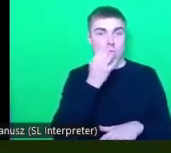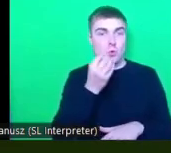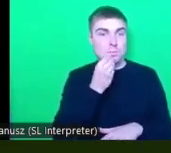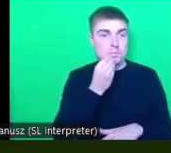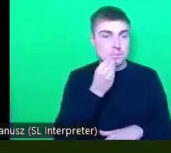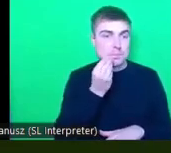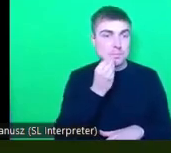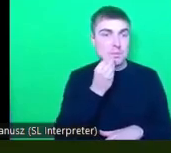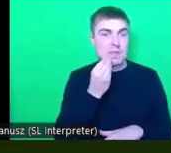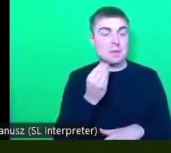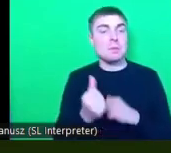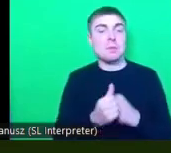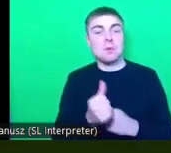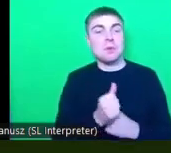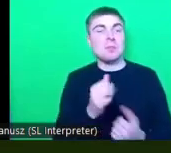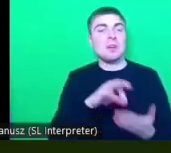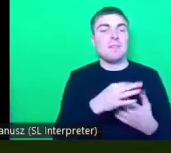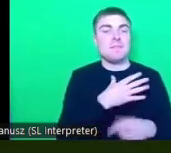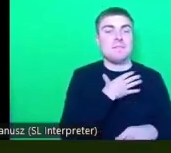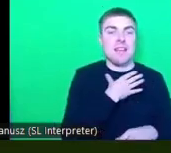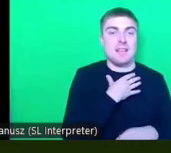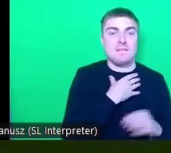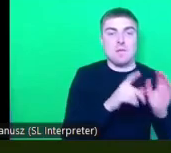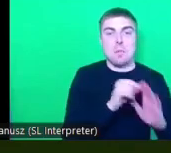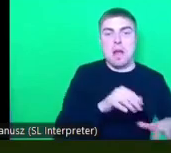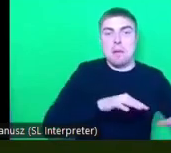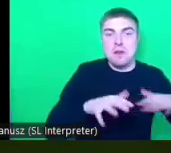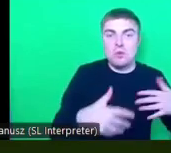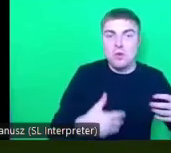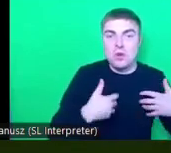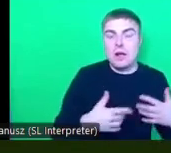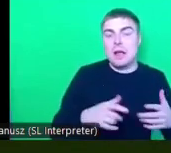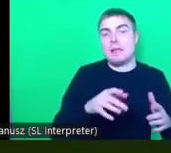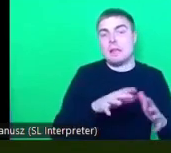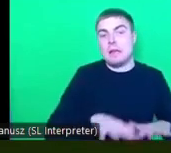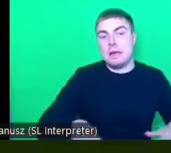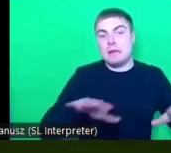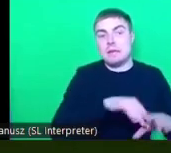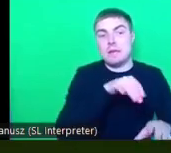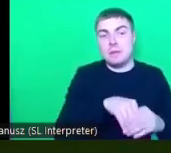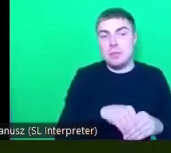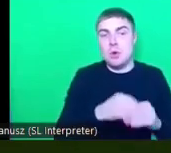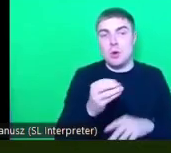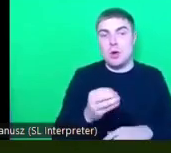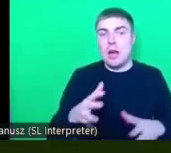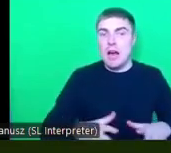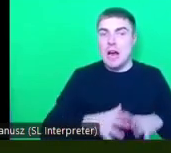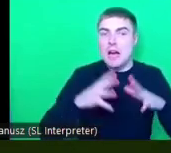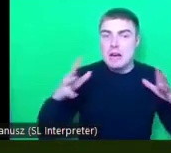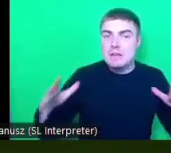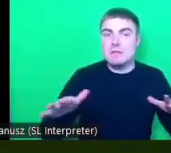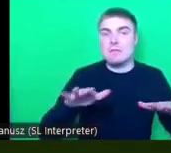actually select to establish their territories in areas with high moose density, or that hunters do